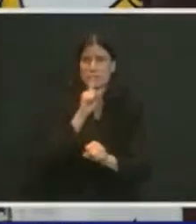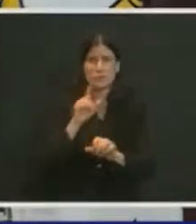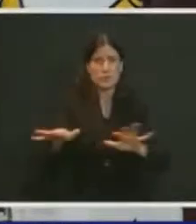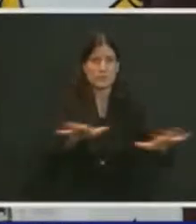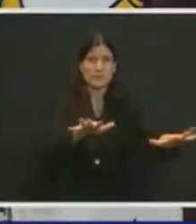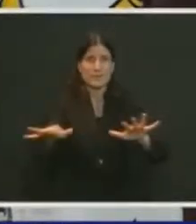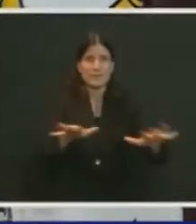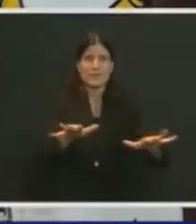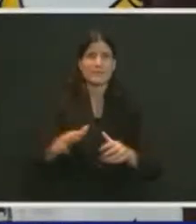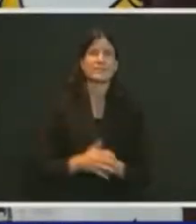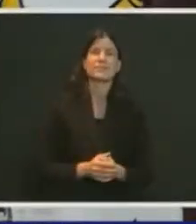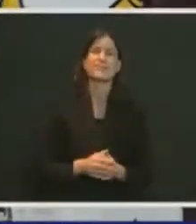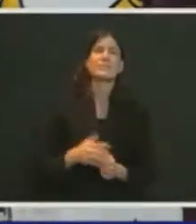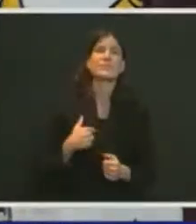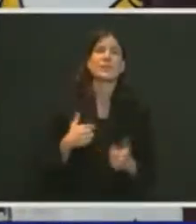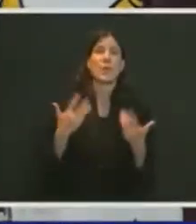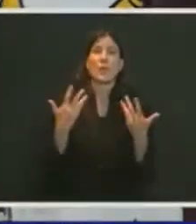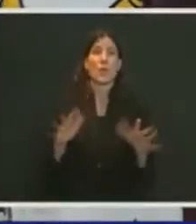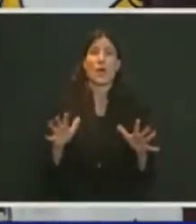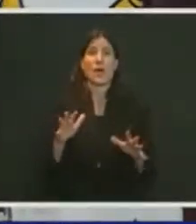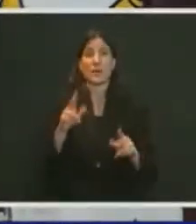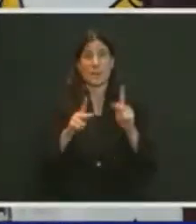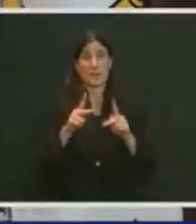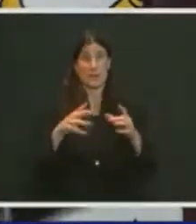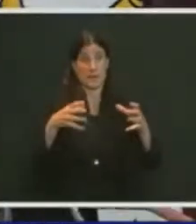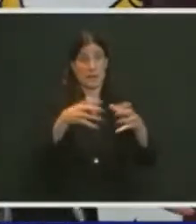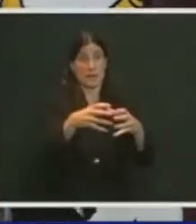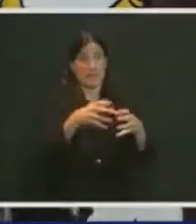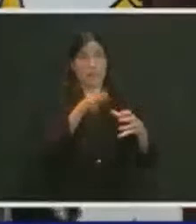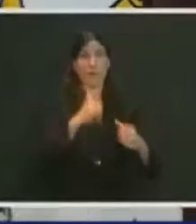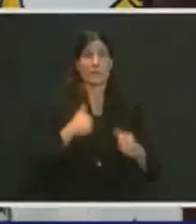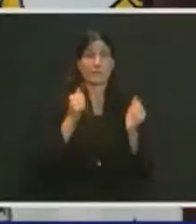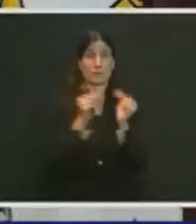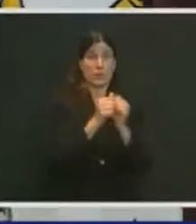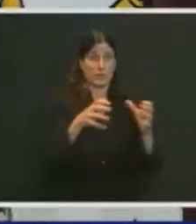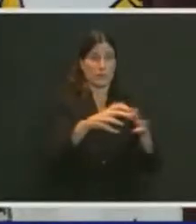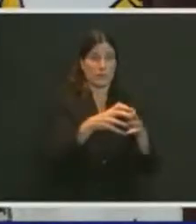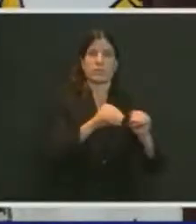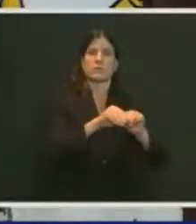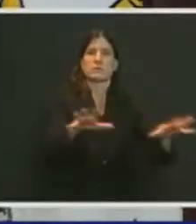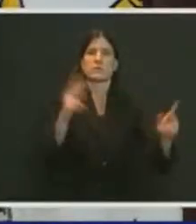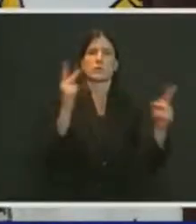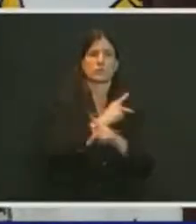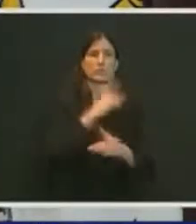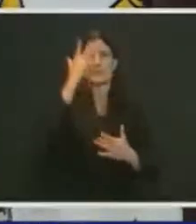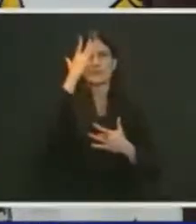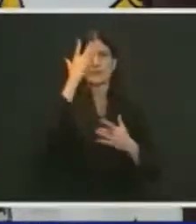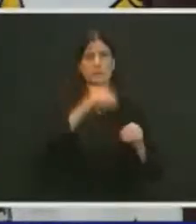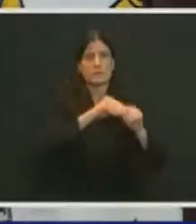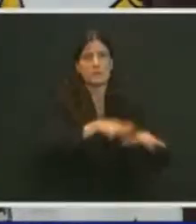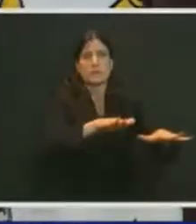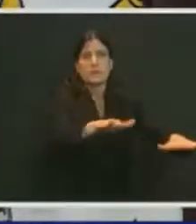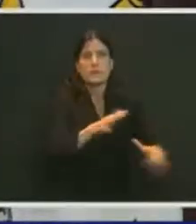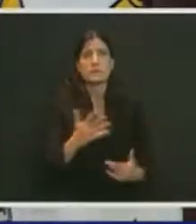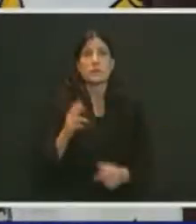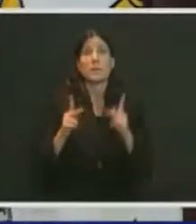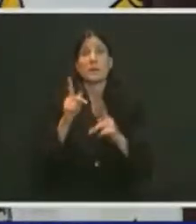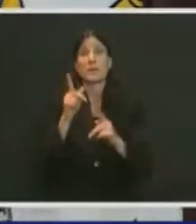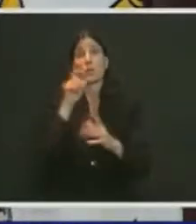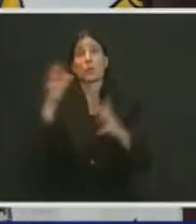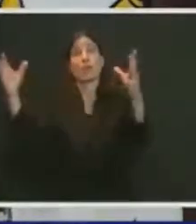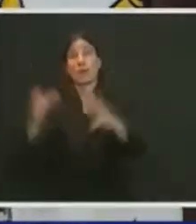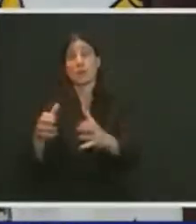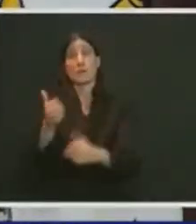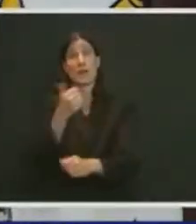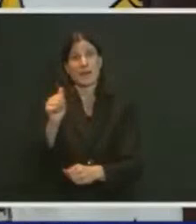see a surge in a way that hurts everybody. The points you're making are reasonable. I've seen a